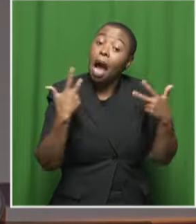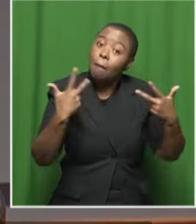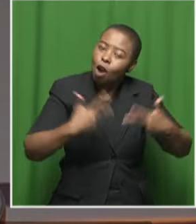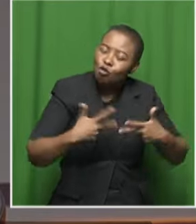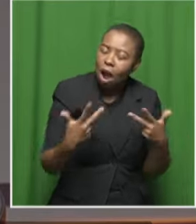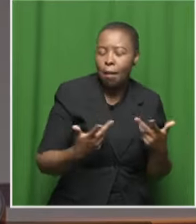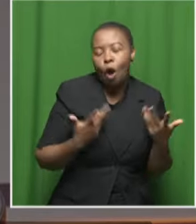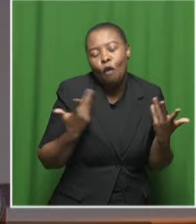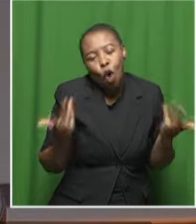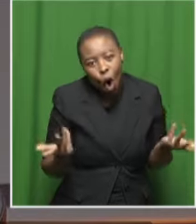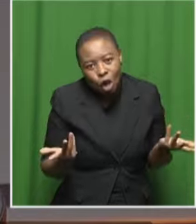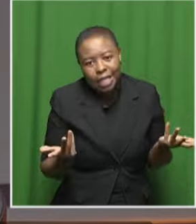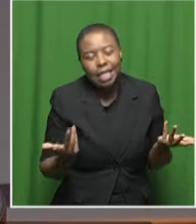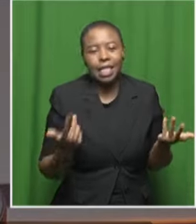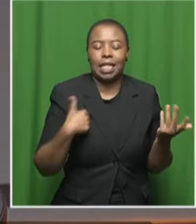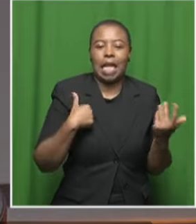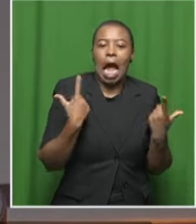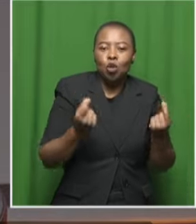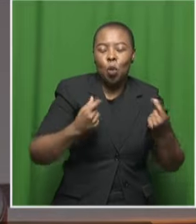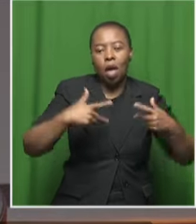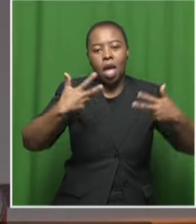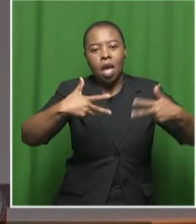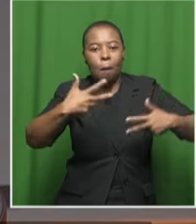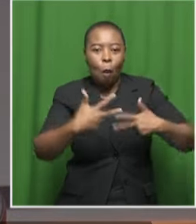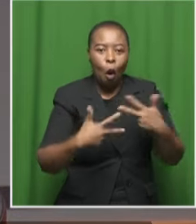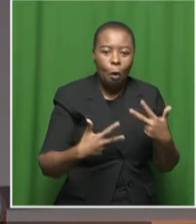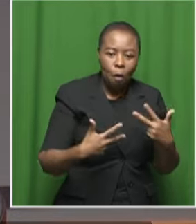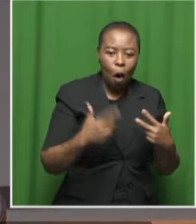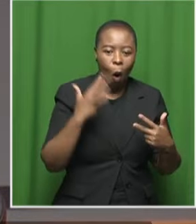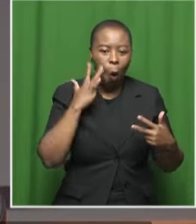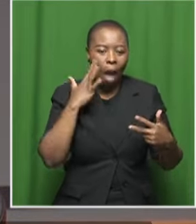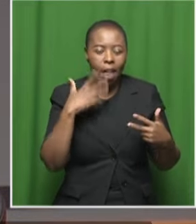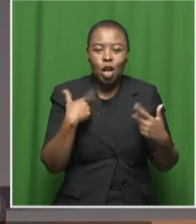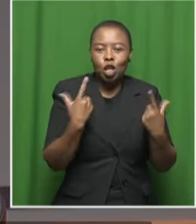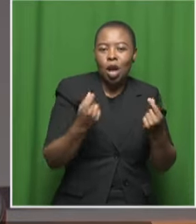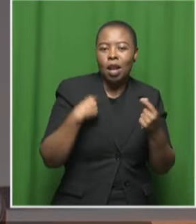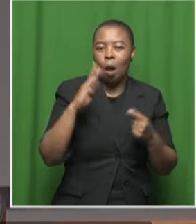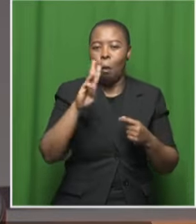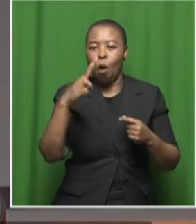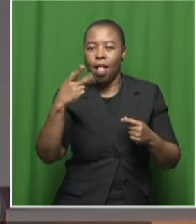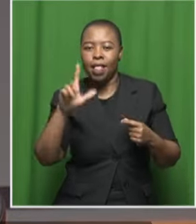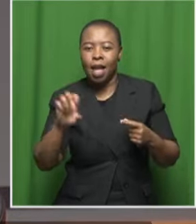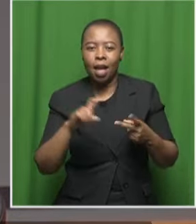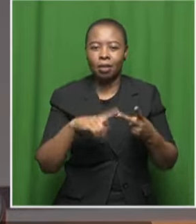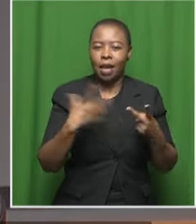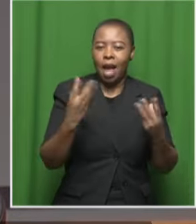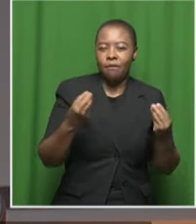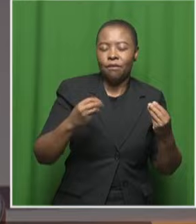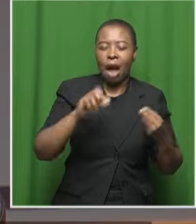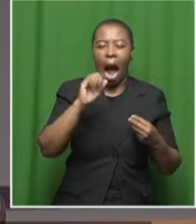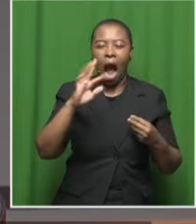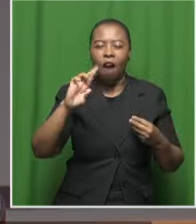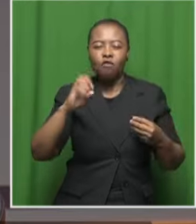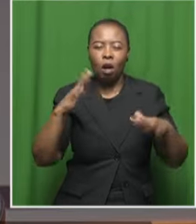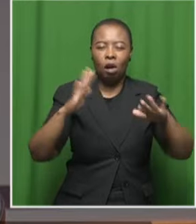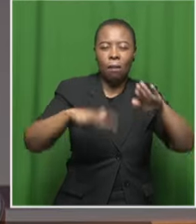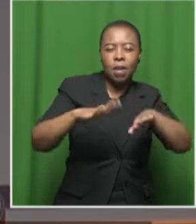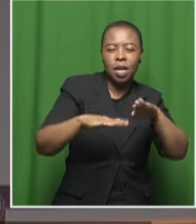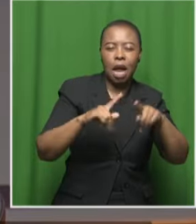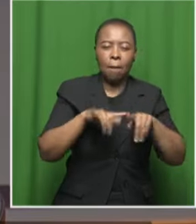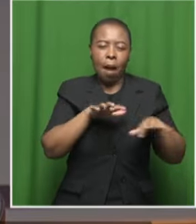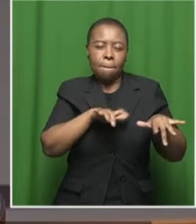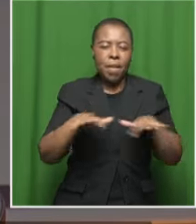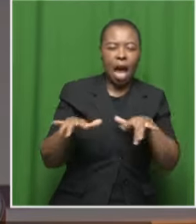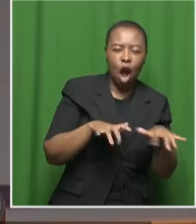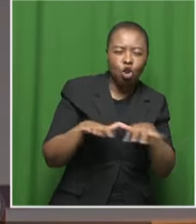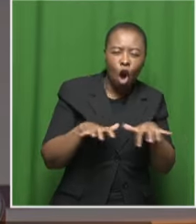course, I do hip hop. But when we got into the studio with Atmos and K-Mat and Boohle and them, we had some Afrobeat kind of my piano